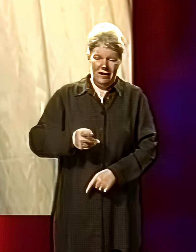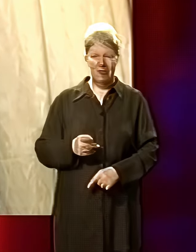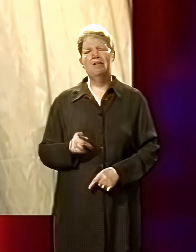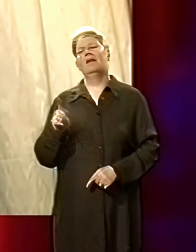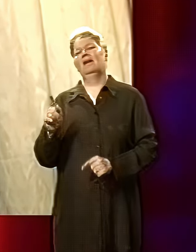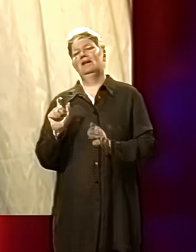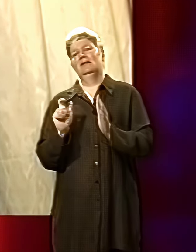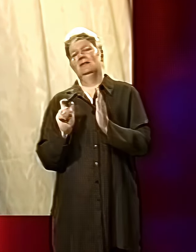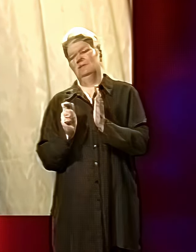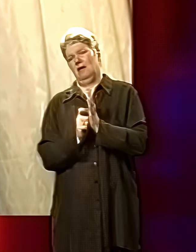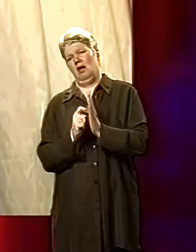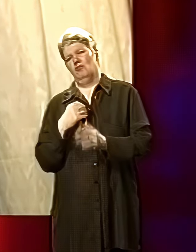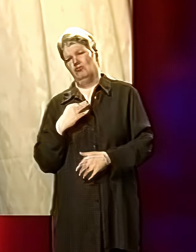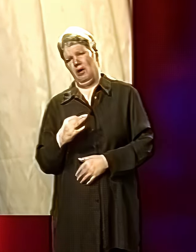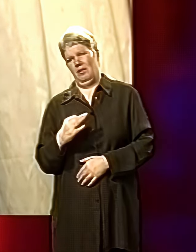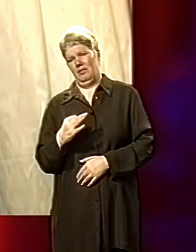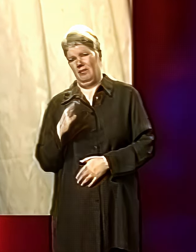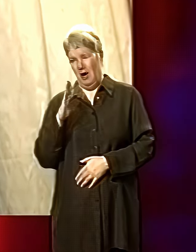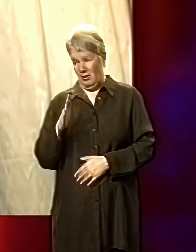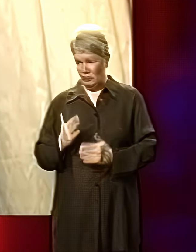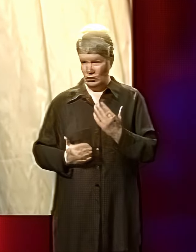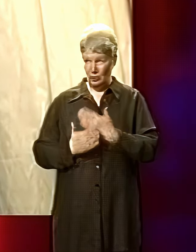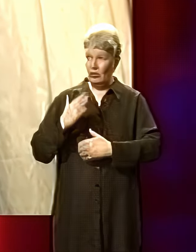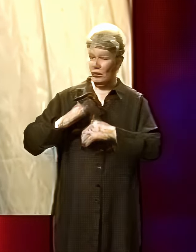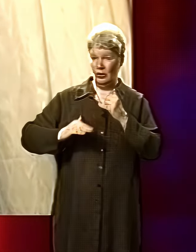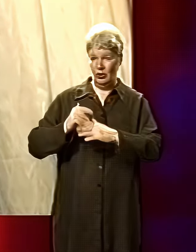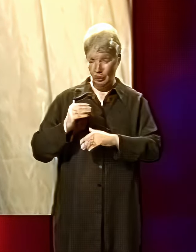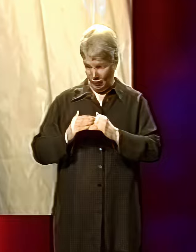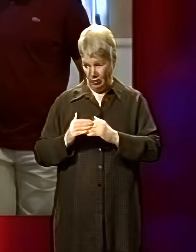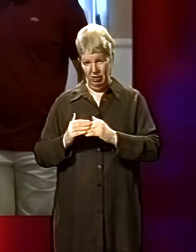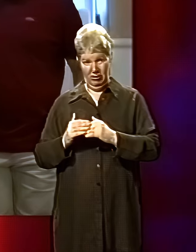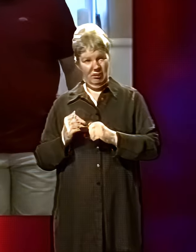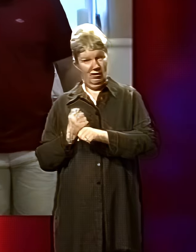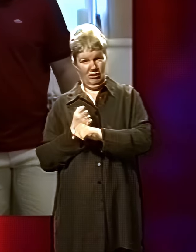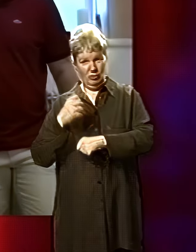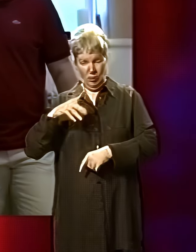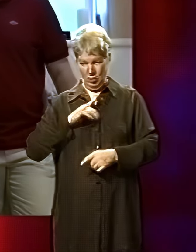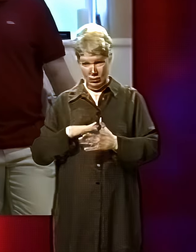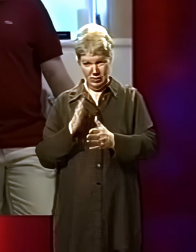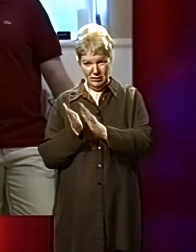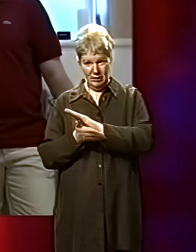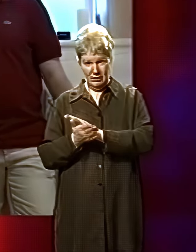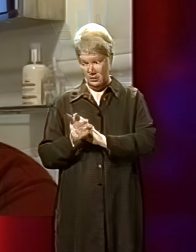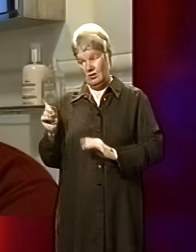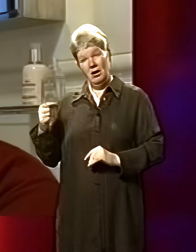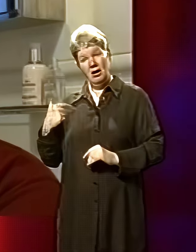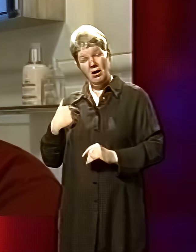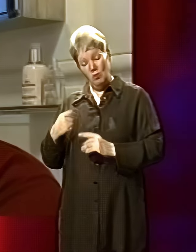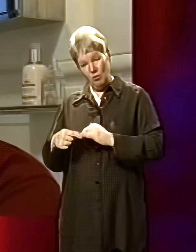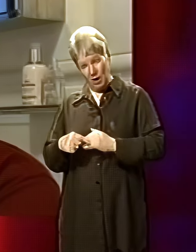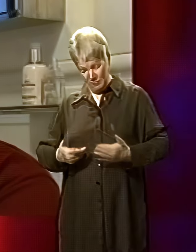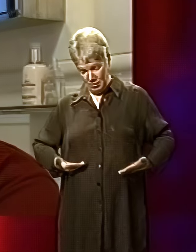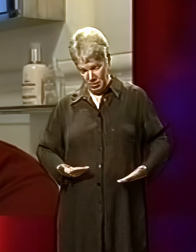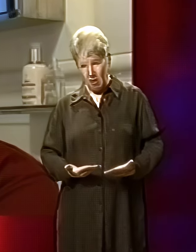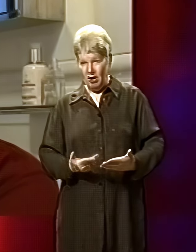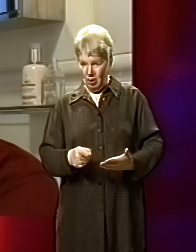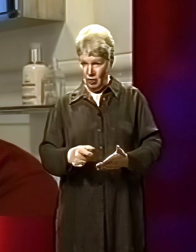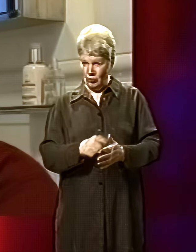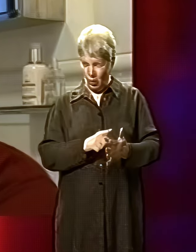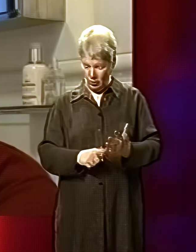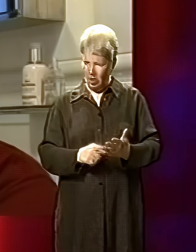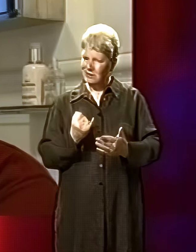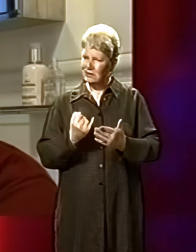now have to have the whole shower room rebuilt because it was so badly done in the first place. My wife gave birth to our daughter 6 weeks premature.